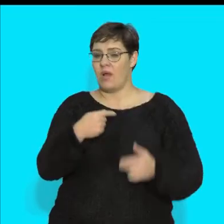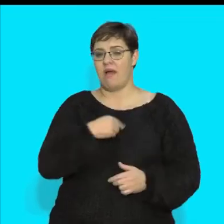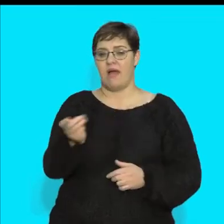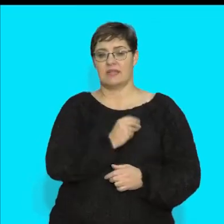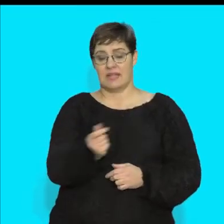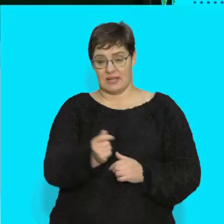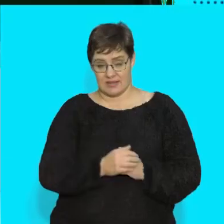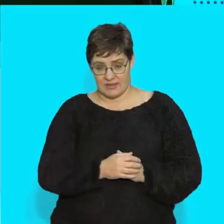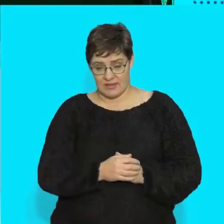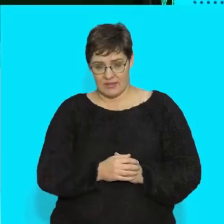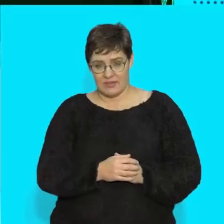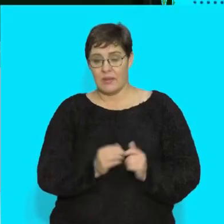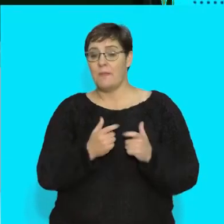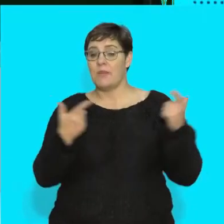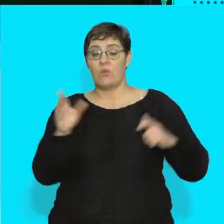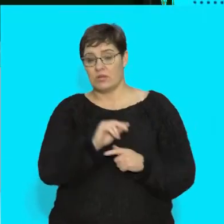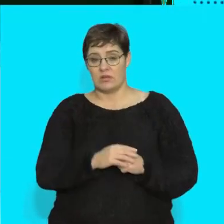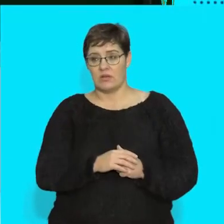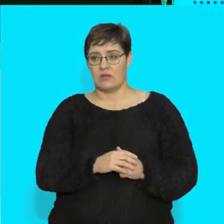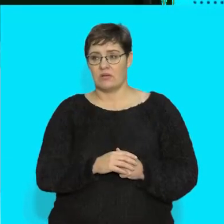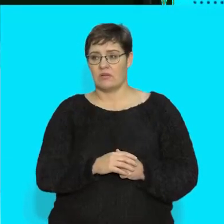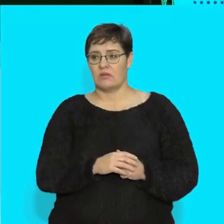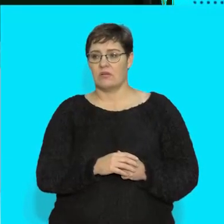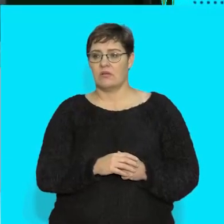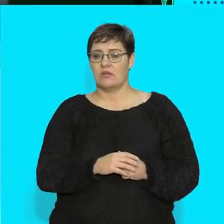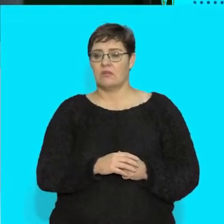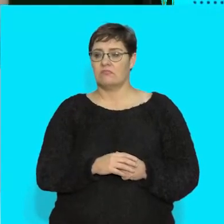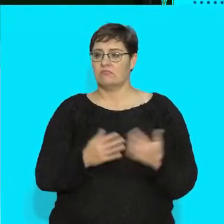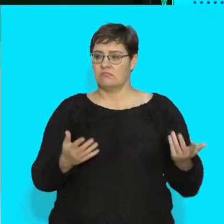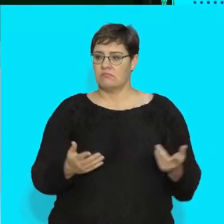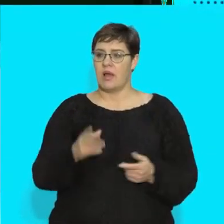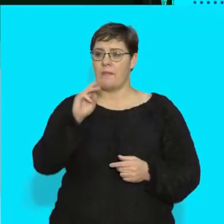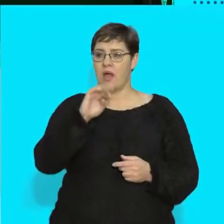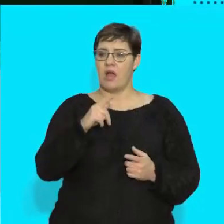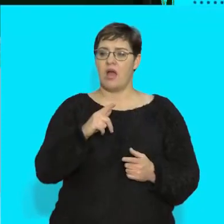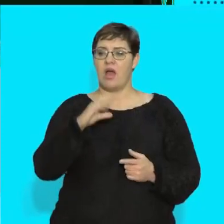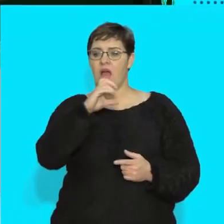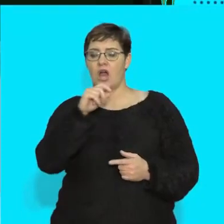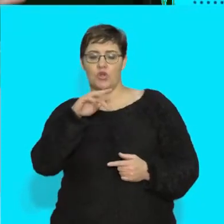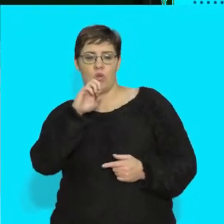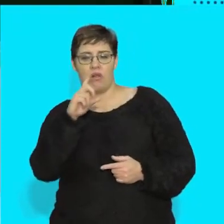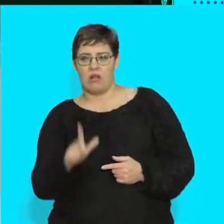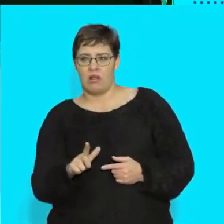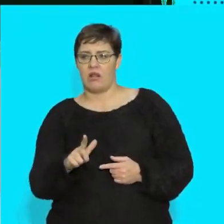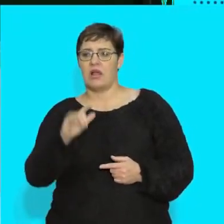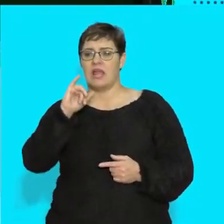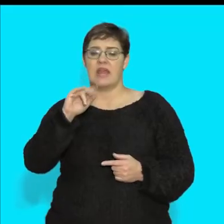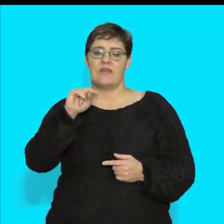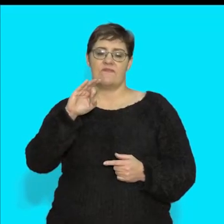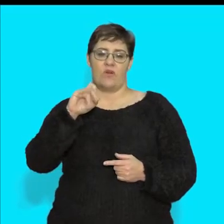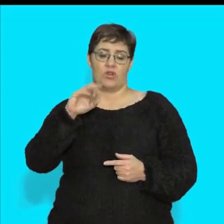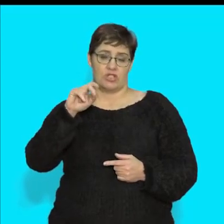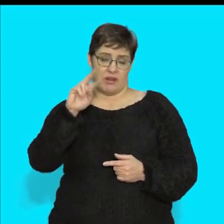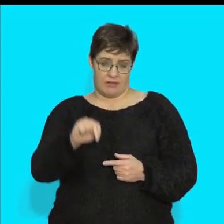heart attack. The big word for it is myocardial infarction. Okay, it's a really big word, so we stick to a heart